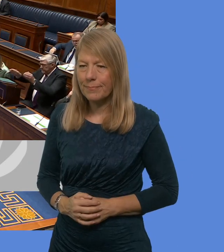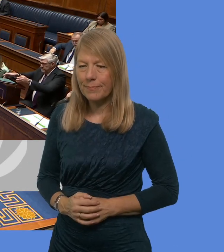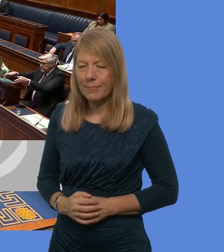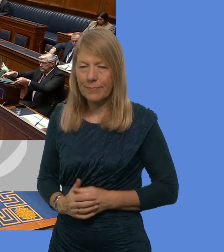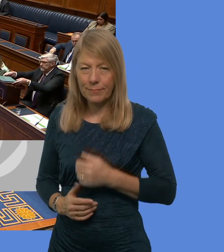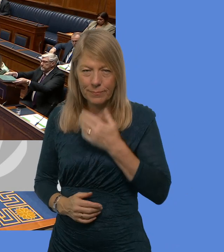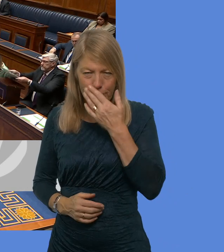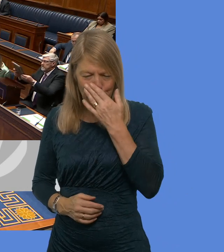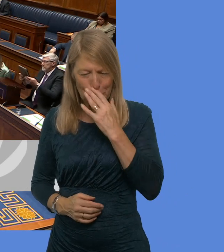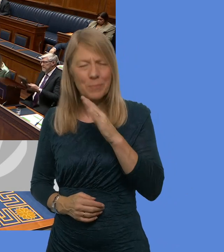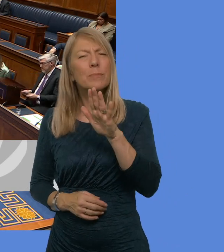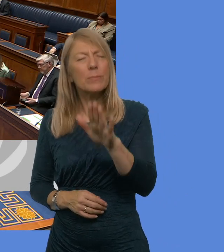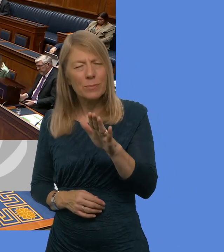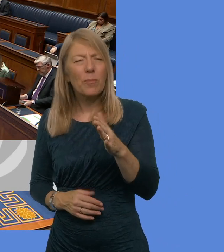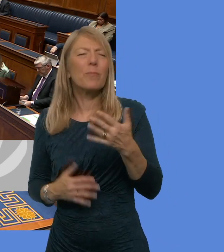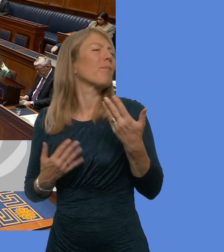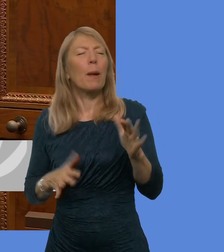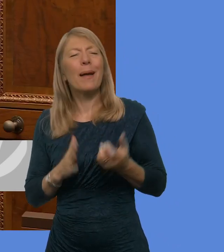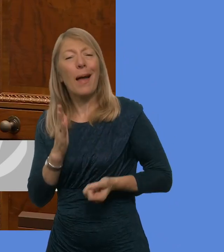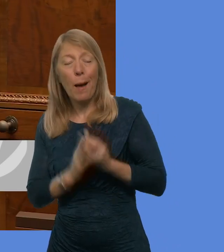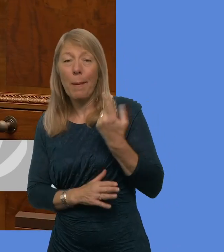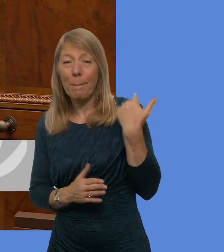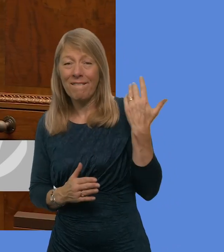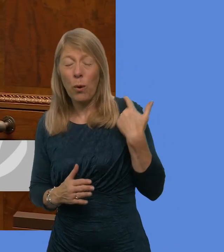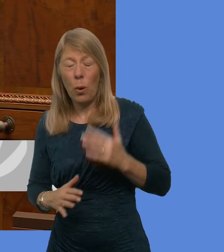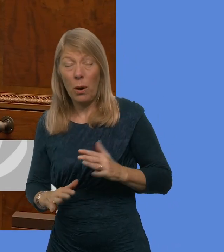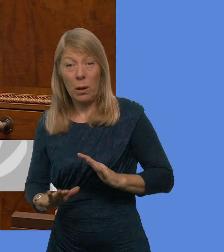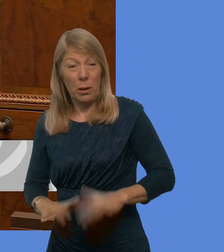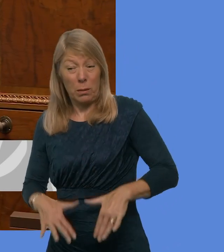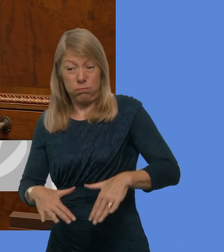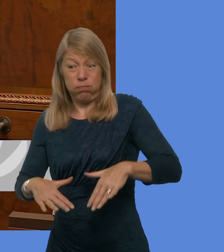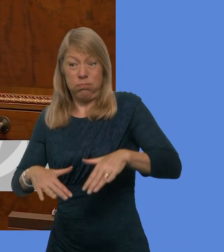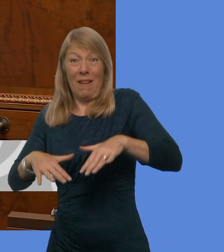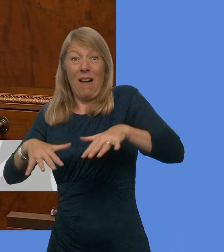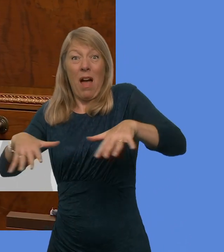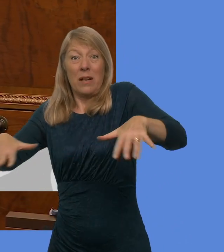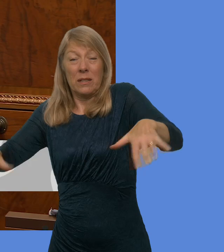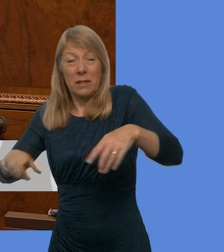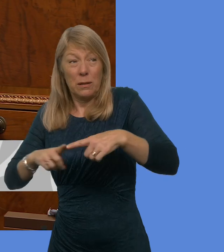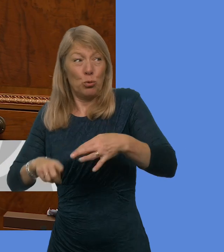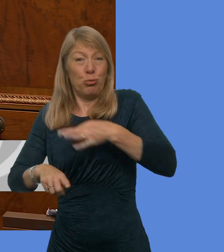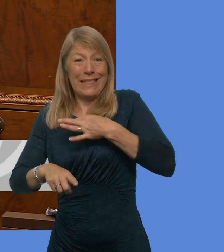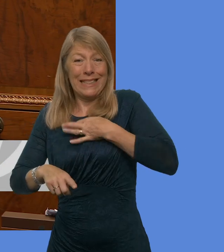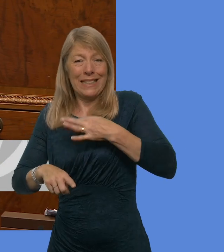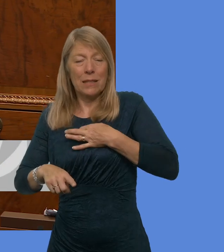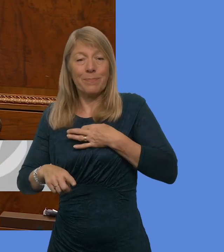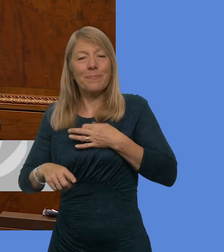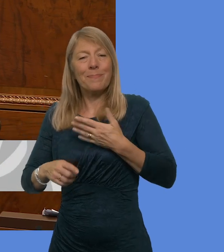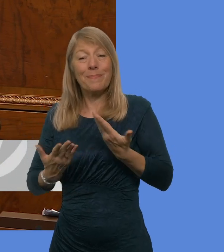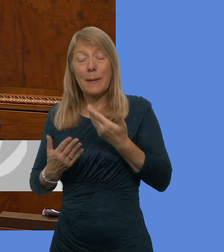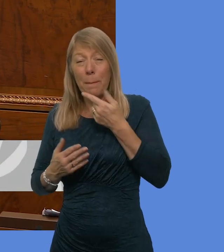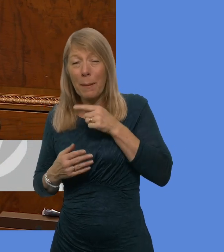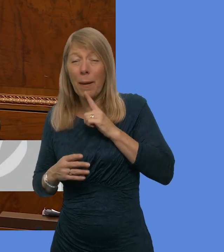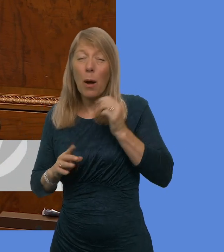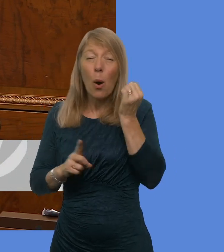Minister, as a result of flood events and flood risk and inadequate mitigation measures, households and businesses in Newry and Armagh and South Armagh are